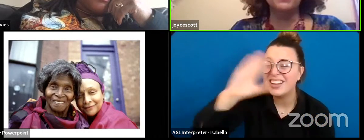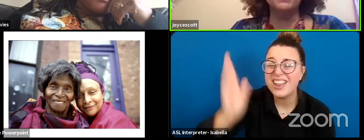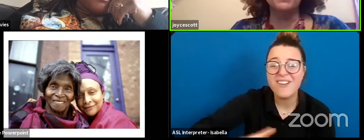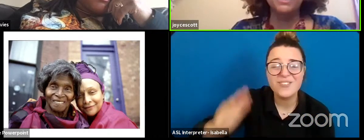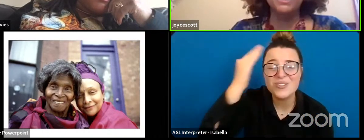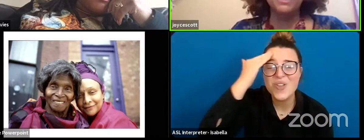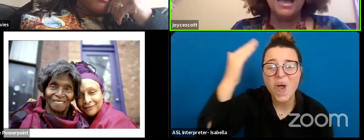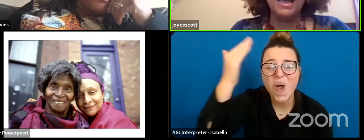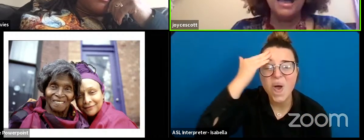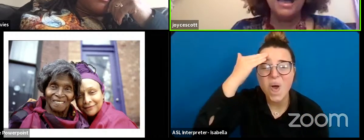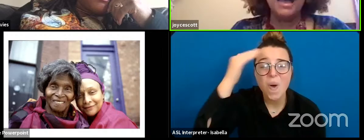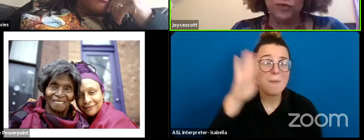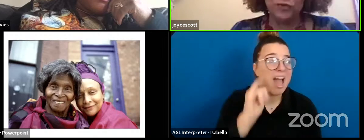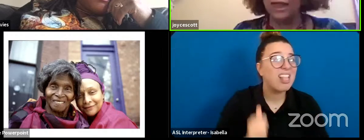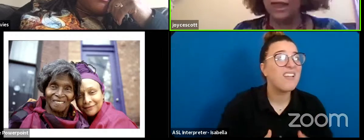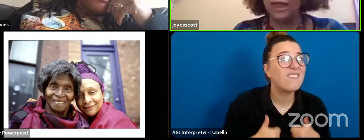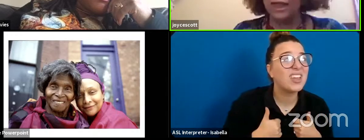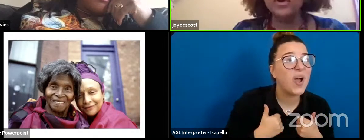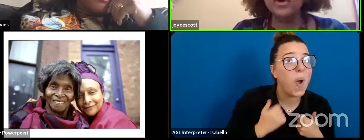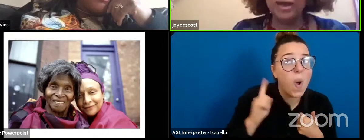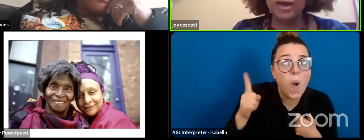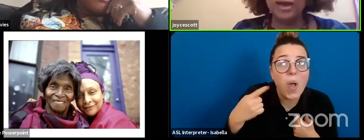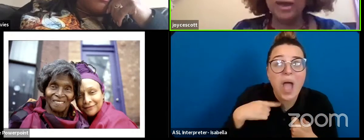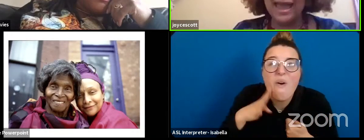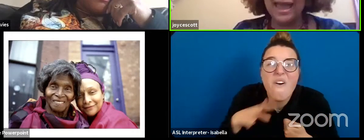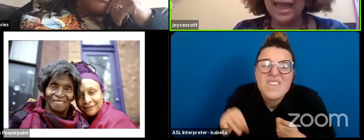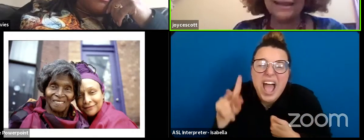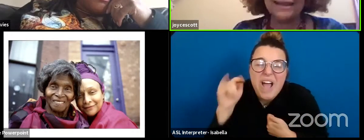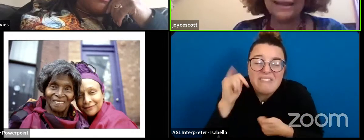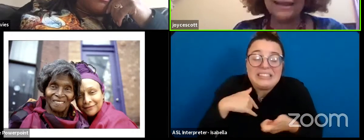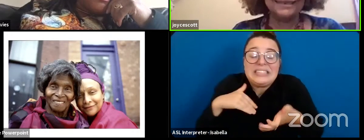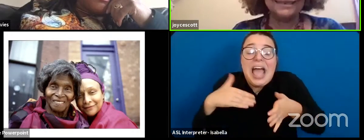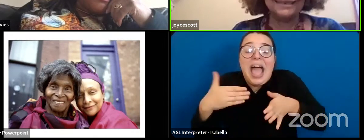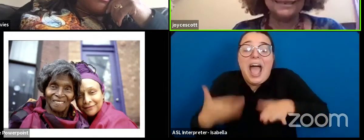by dying will tell.